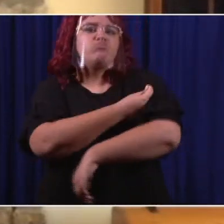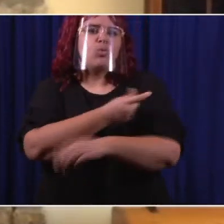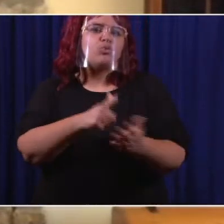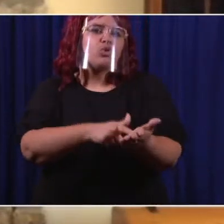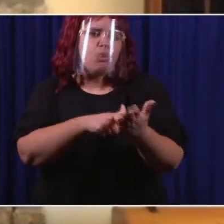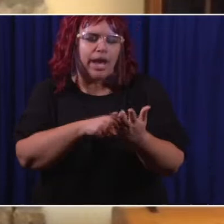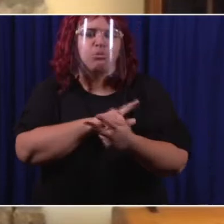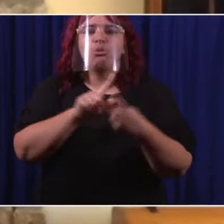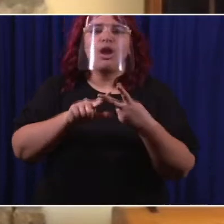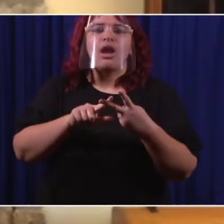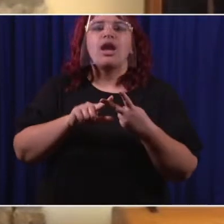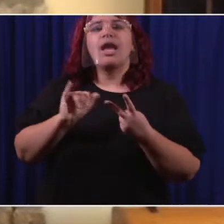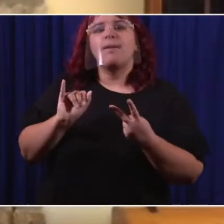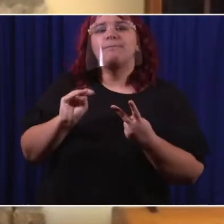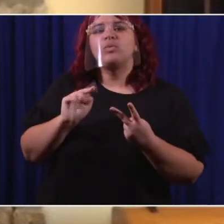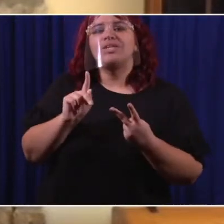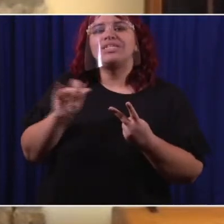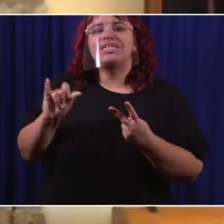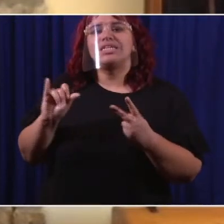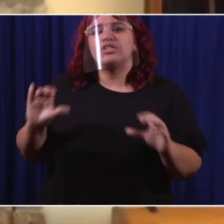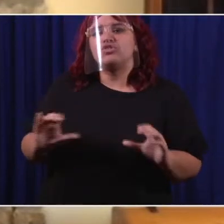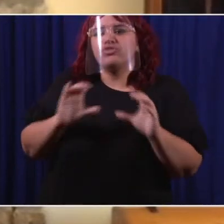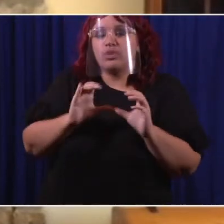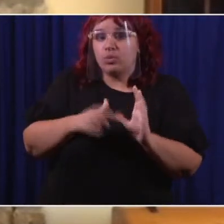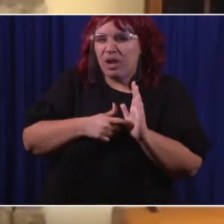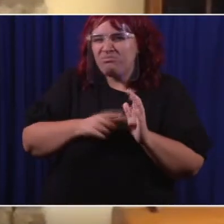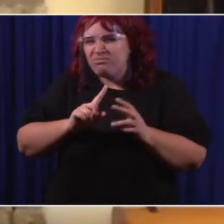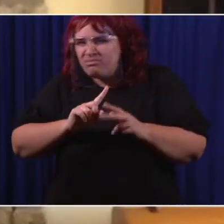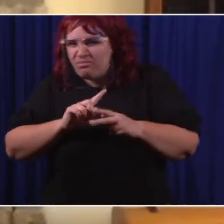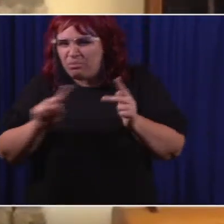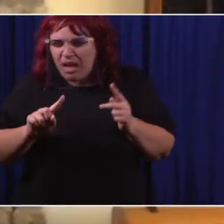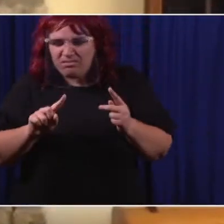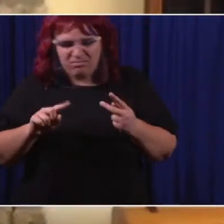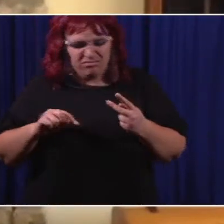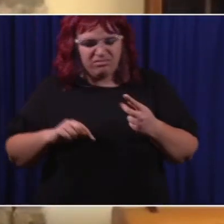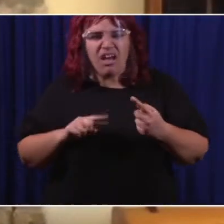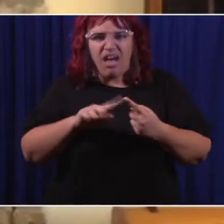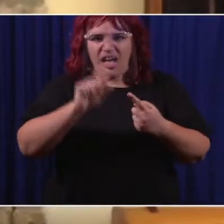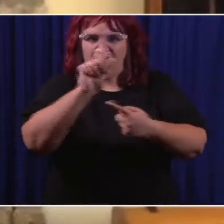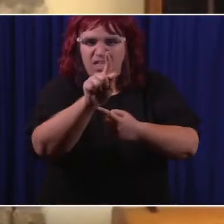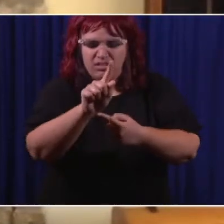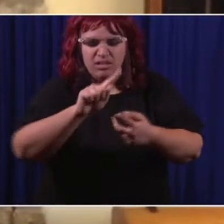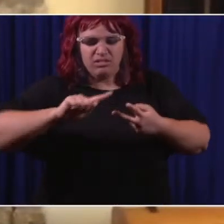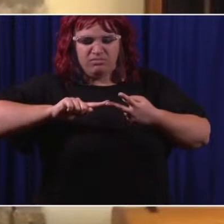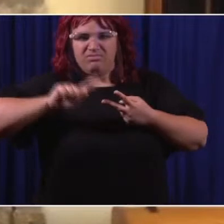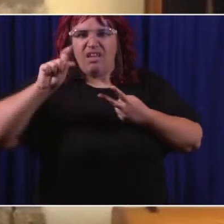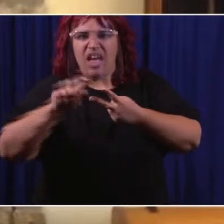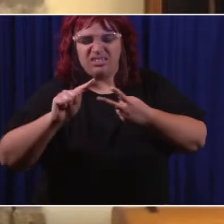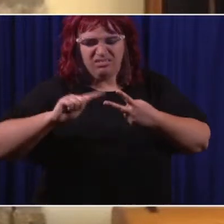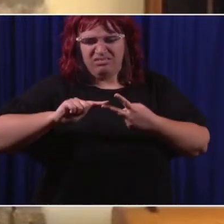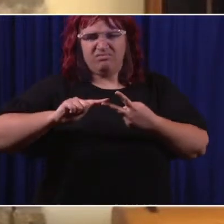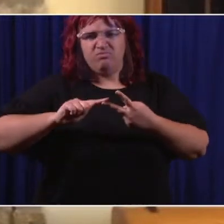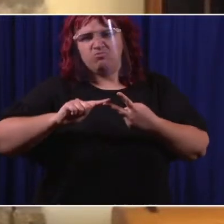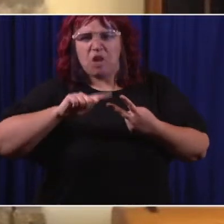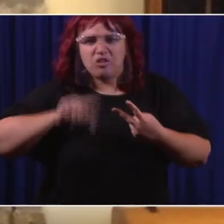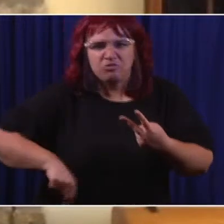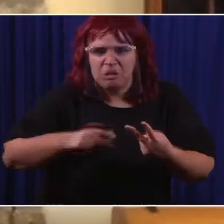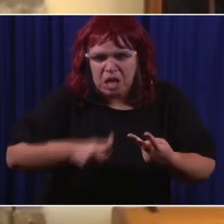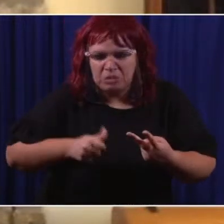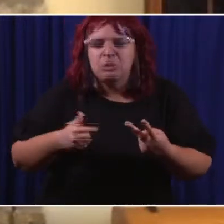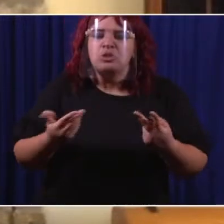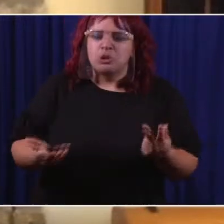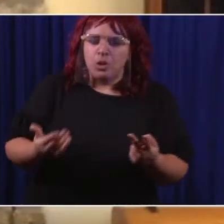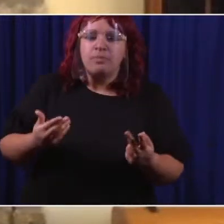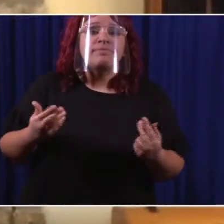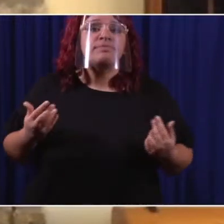said that you wouldn't. However, the second part of my question from Tuesday was unanswered, and I'd like to get your answer on that today, if I may. Will you